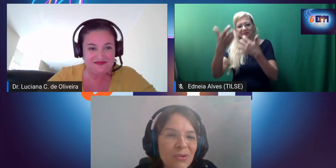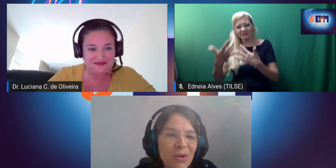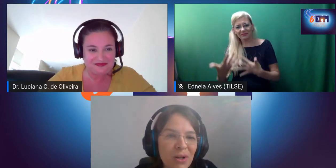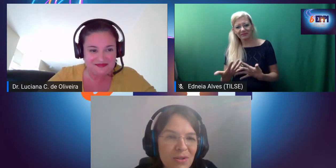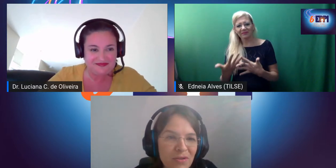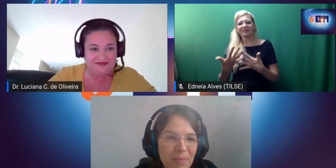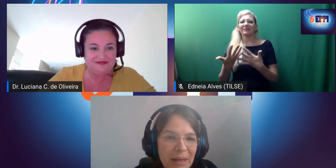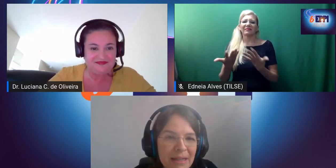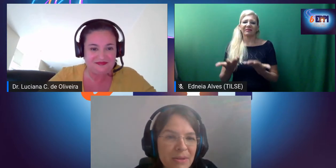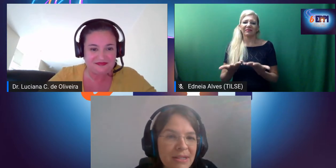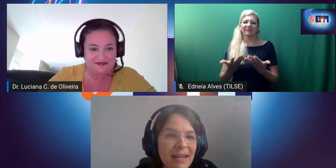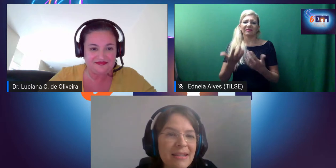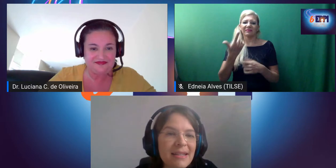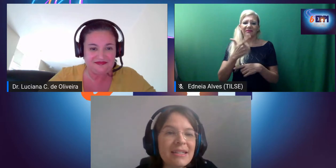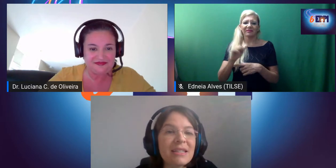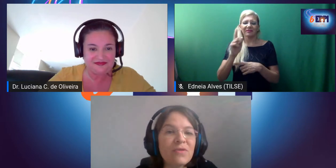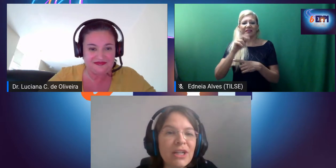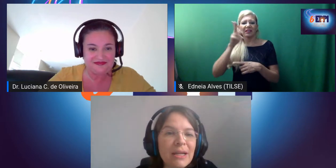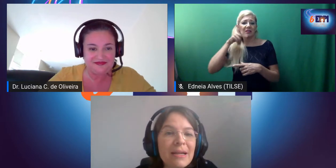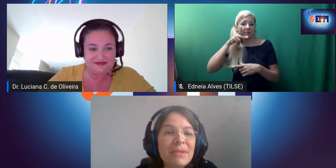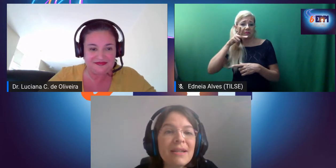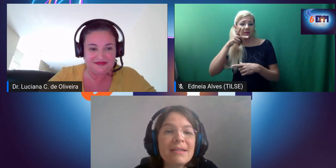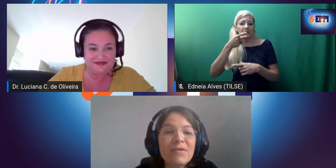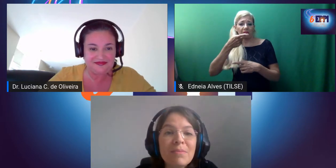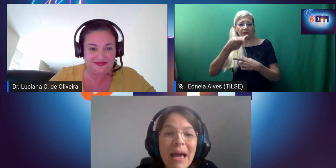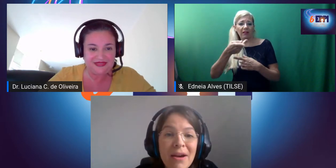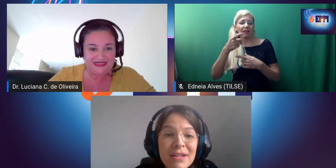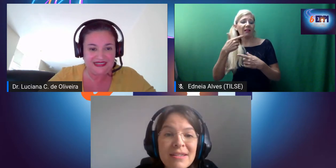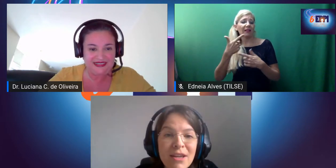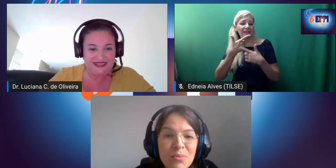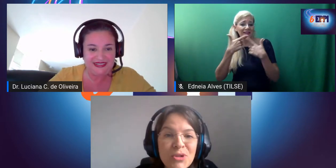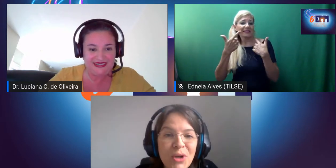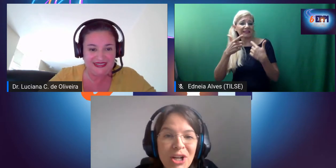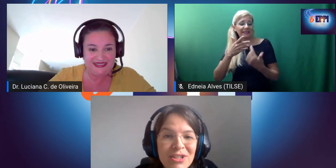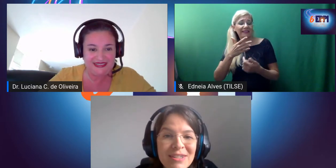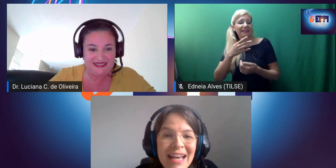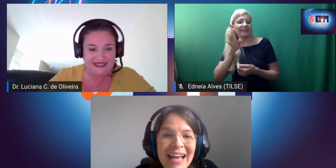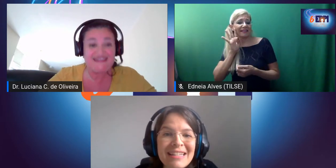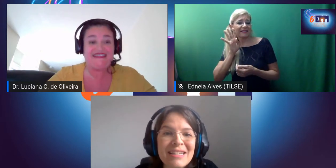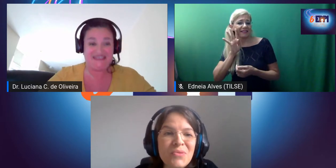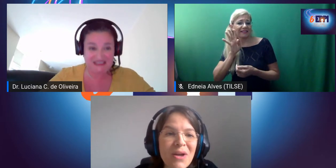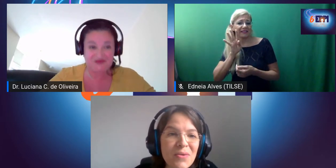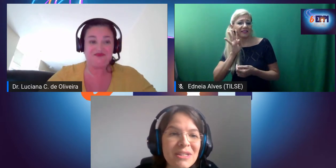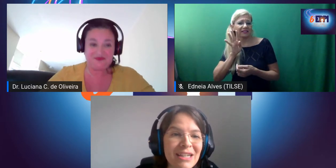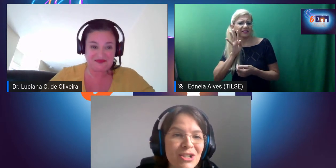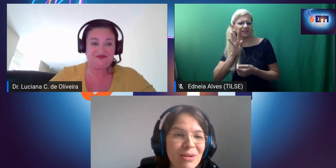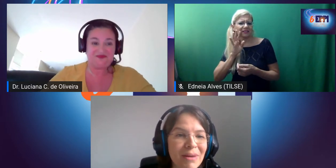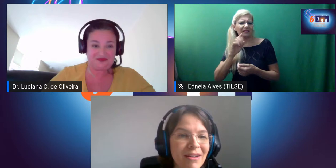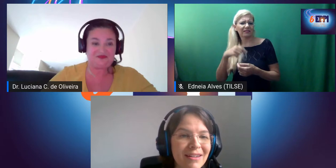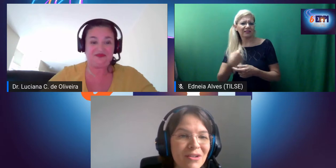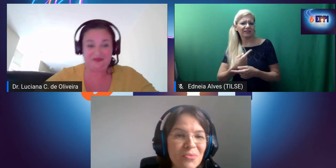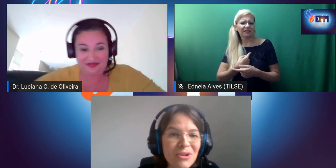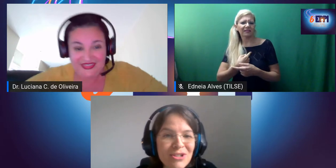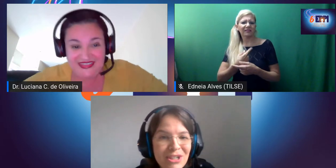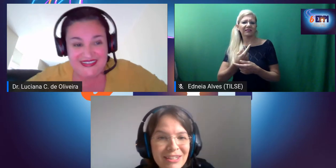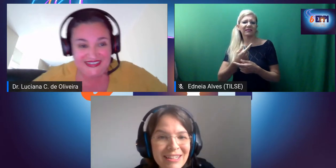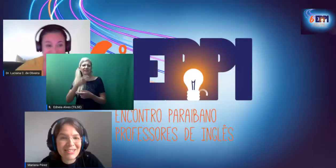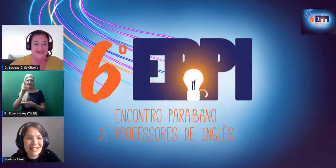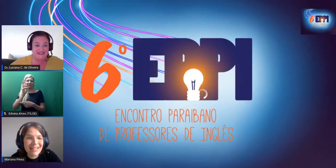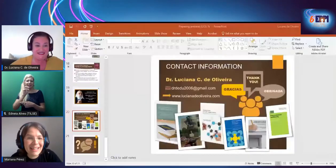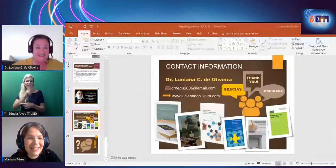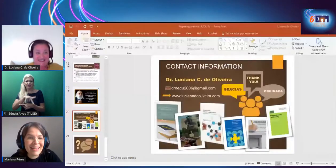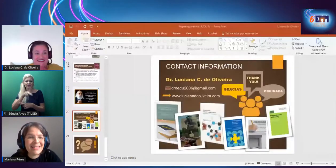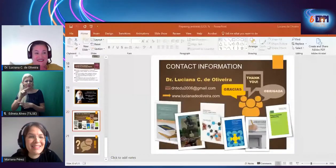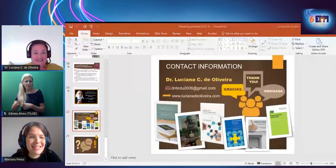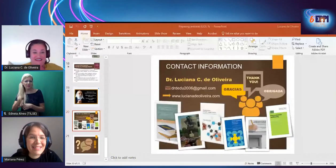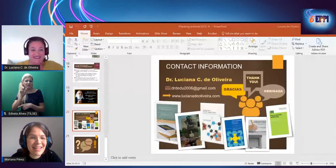Lucas Peixoto, also from Paraíba, says that it's funny because even parents come to us asking whether we teach American or British